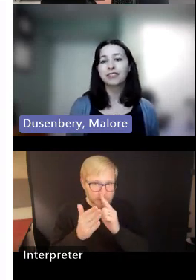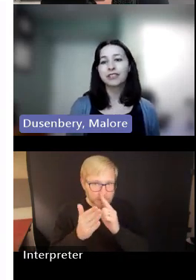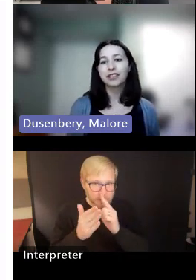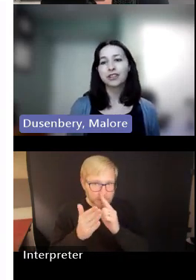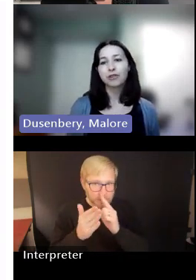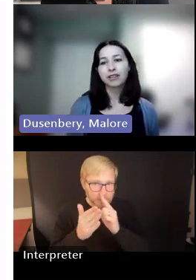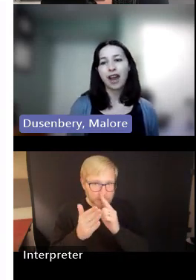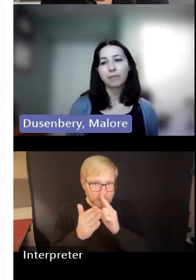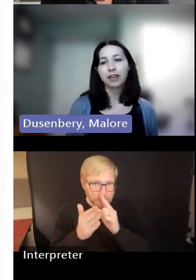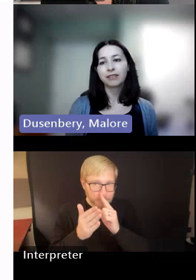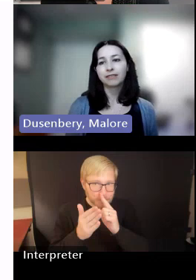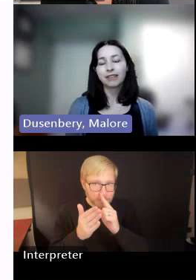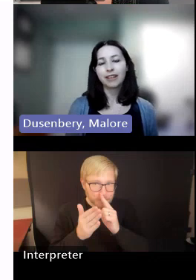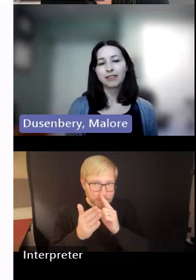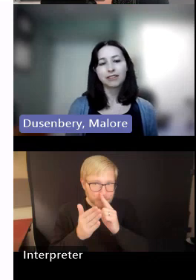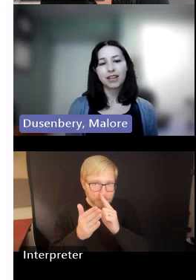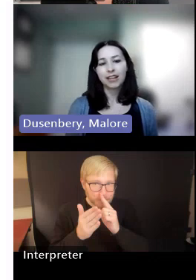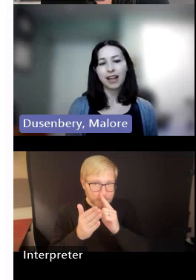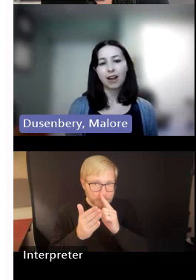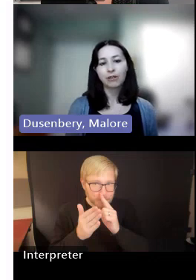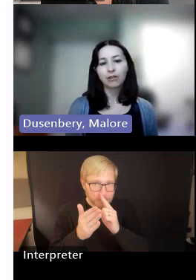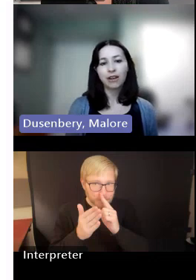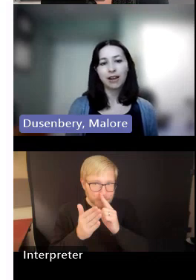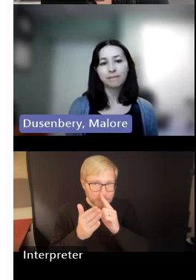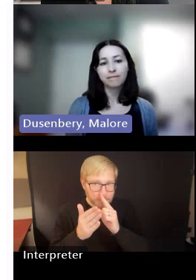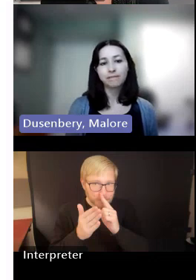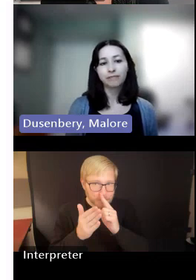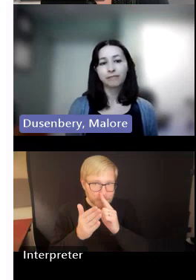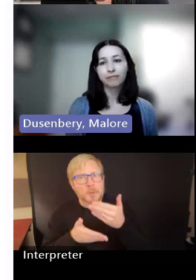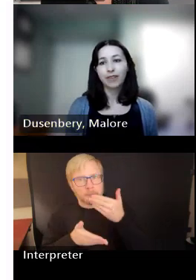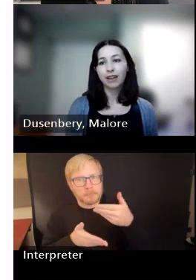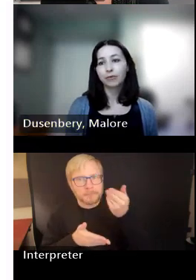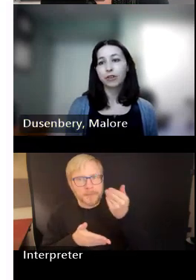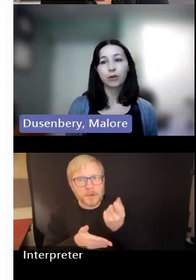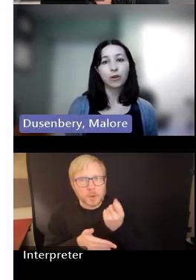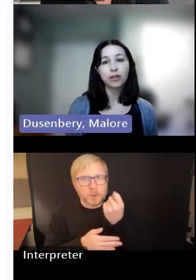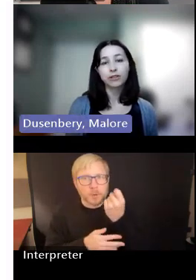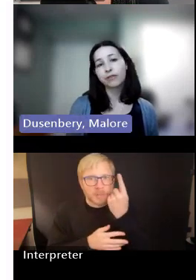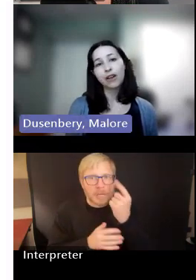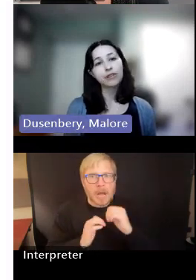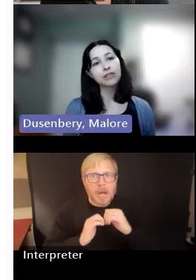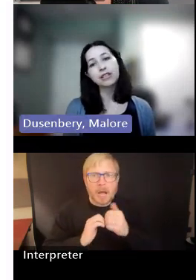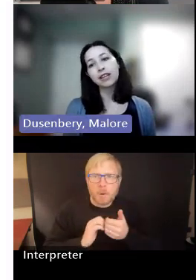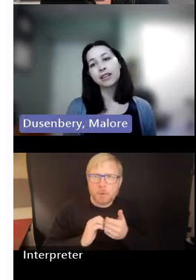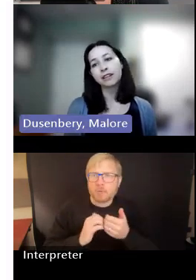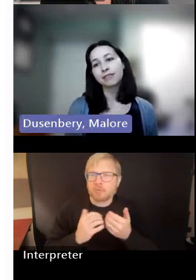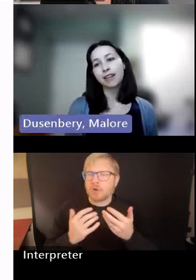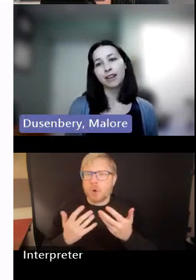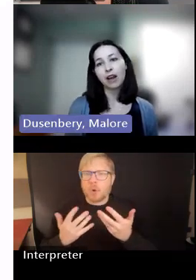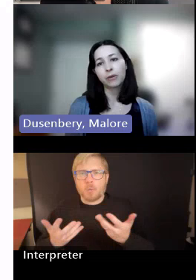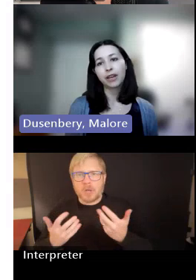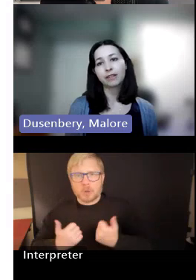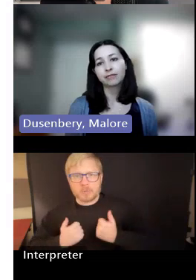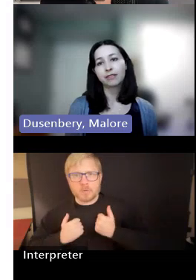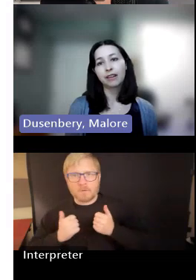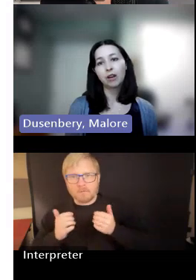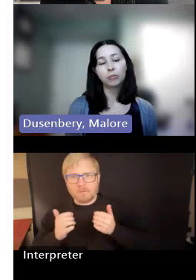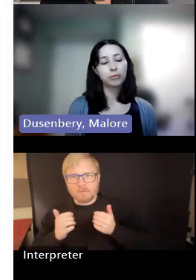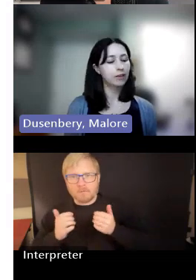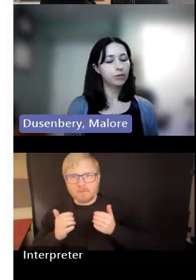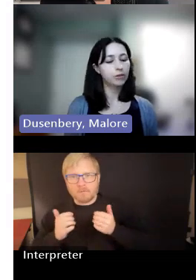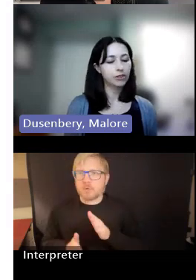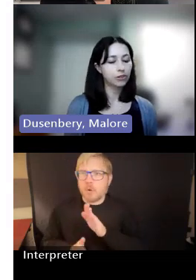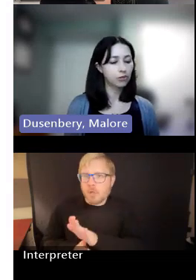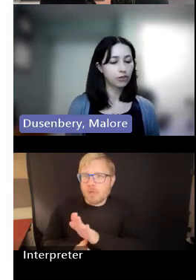that fills such an important gap in understanding how what survivors need and how we can